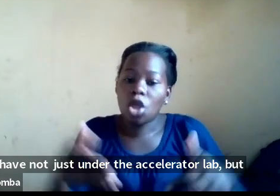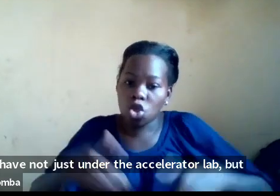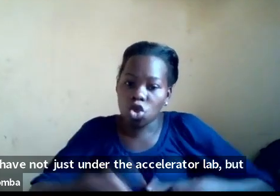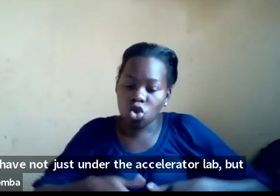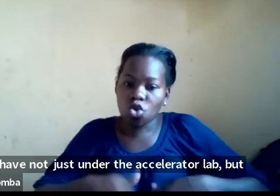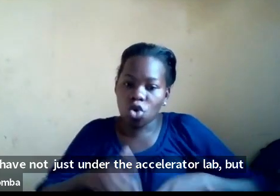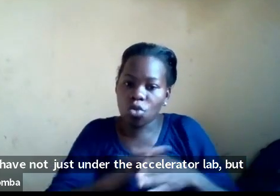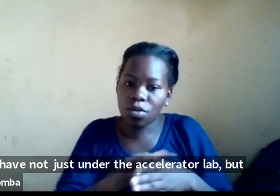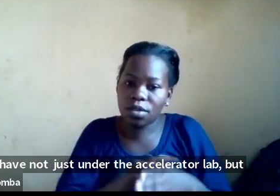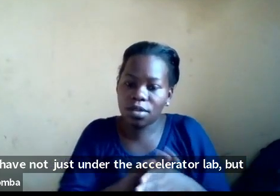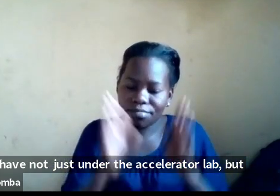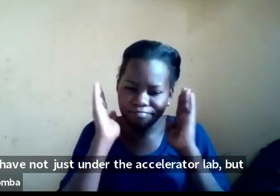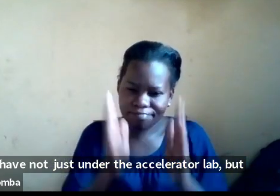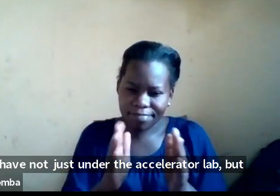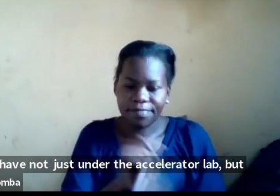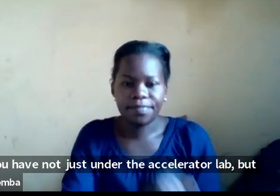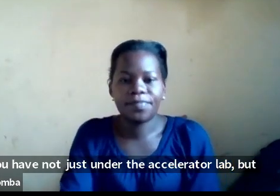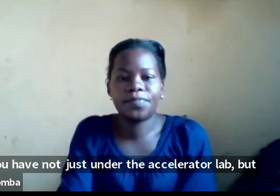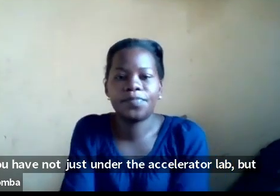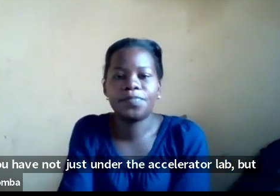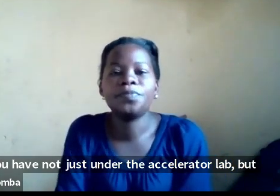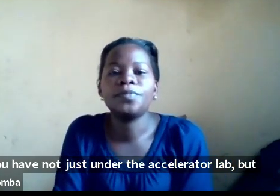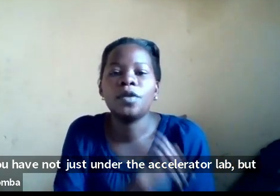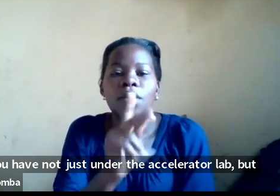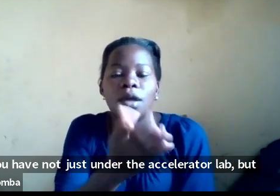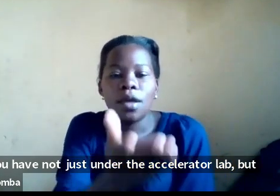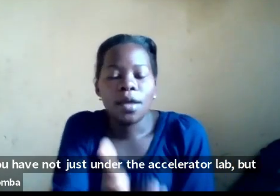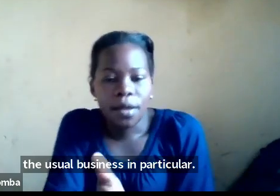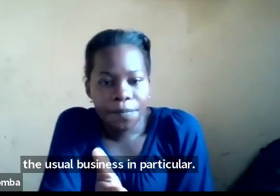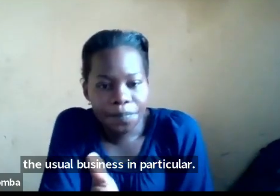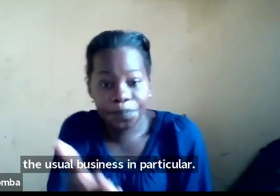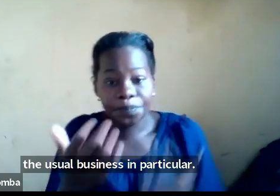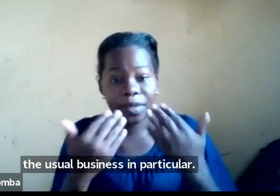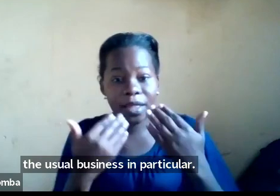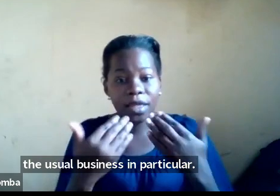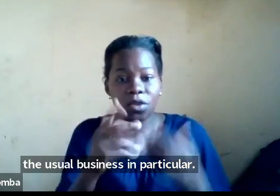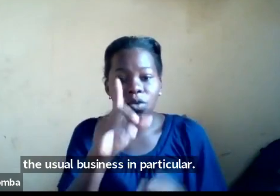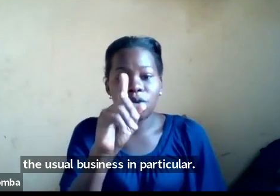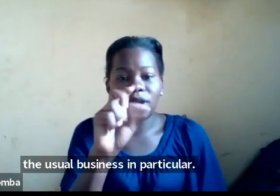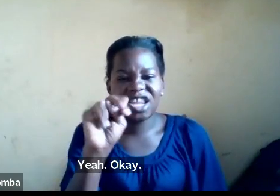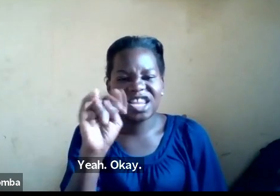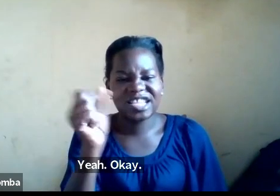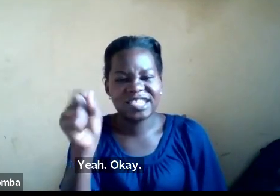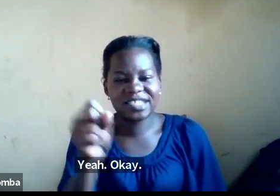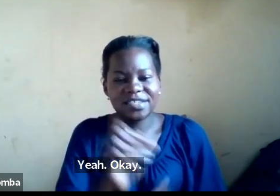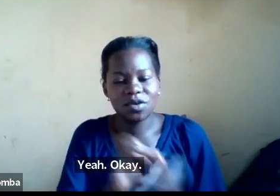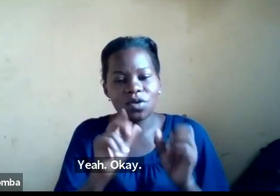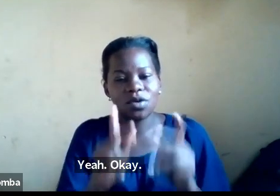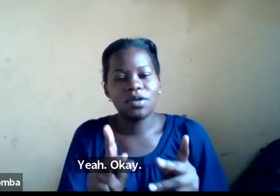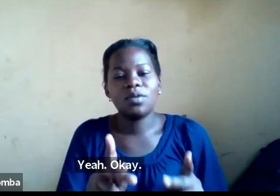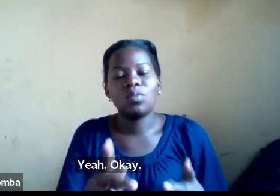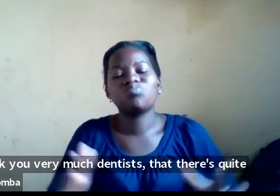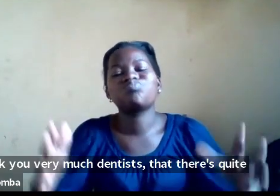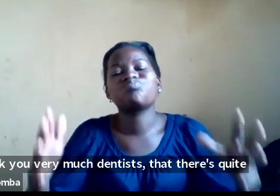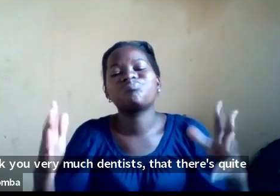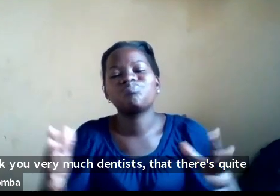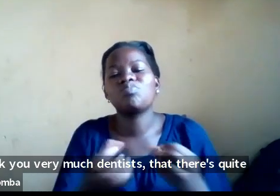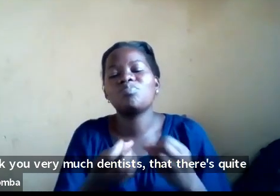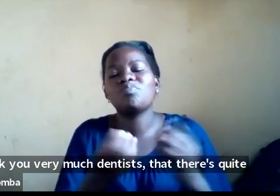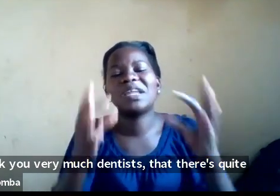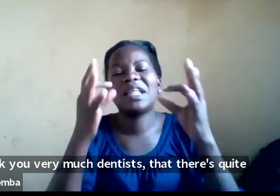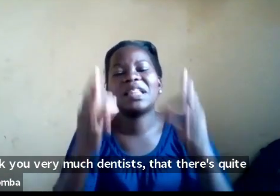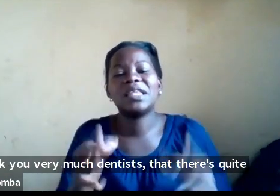in particular. Okay. Thank you very much, Dennis. There's quite a vast array of things that we